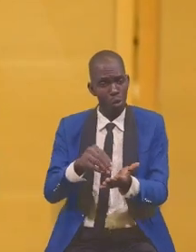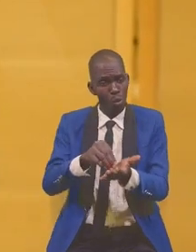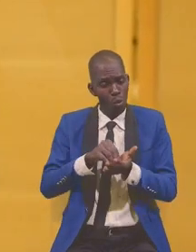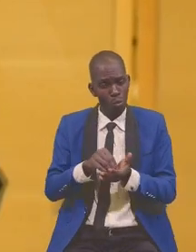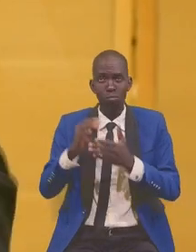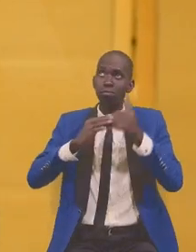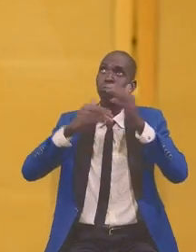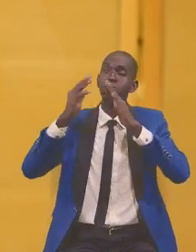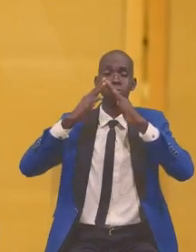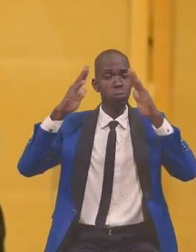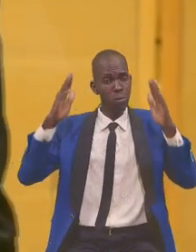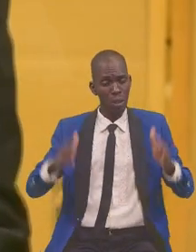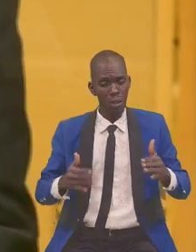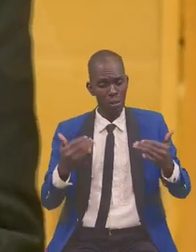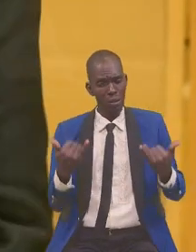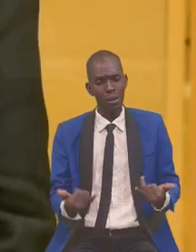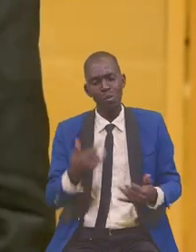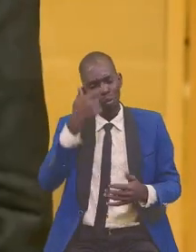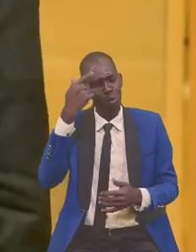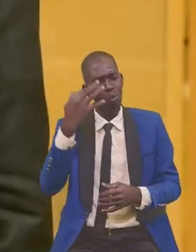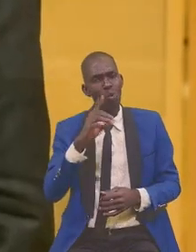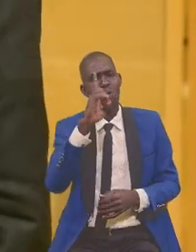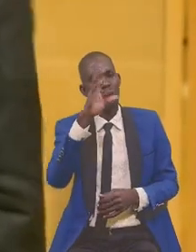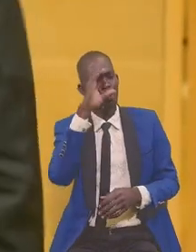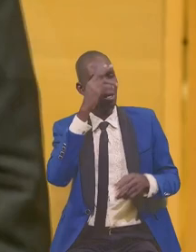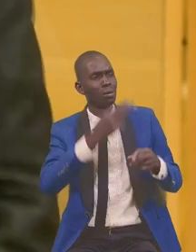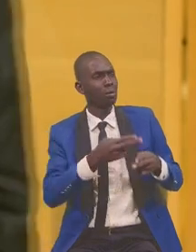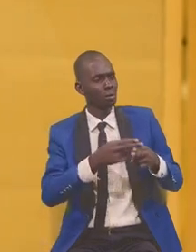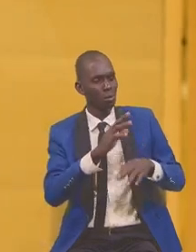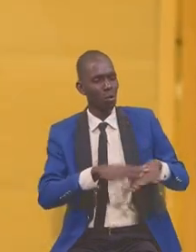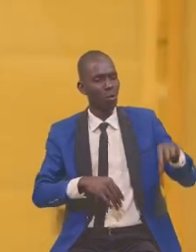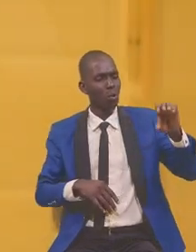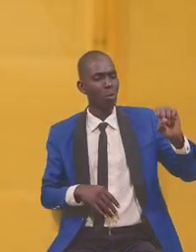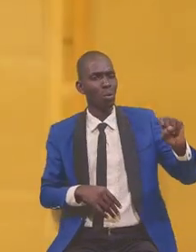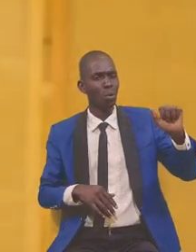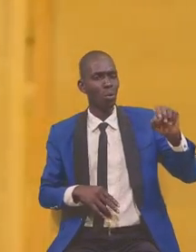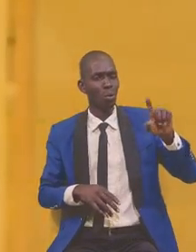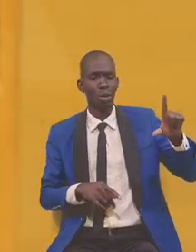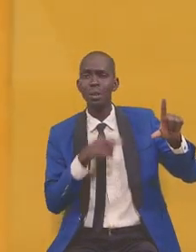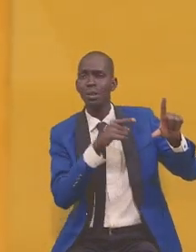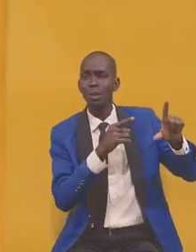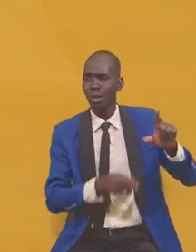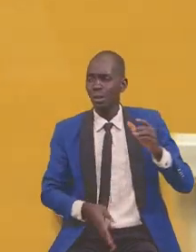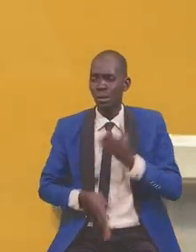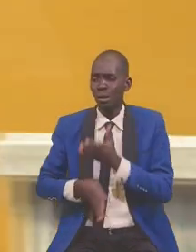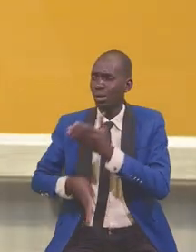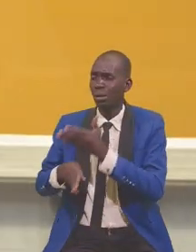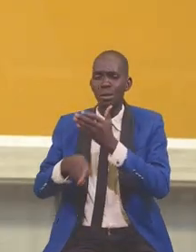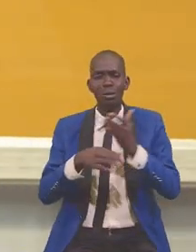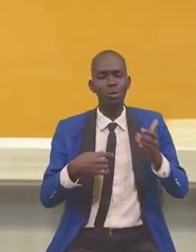am I, and there is one man called Saul there, and he drove me out. Here I